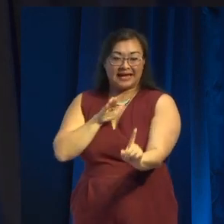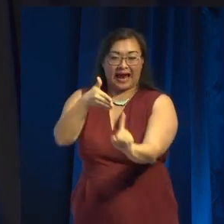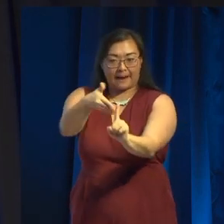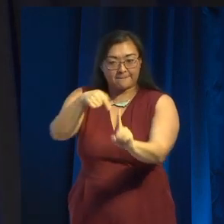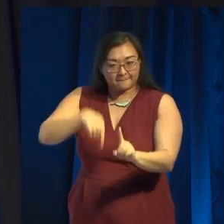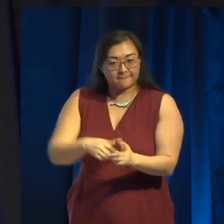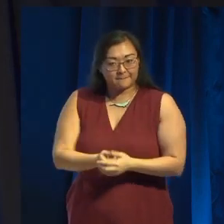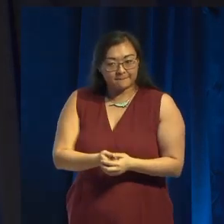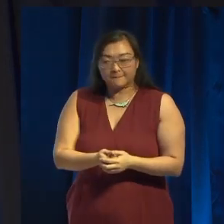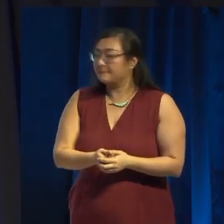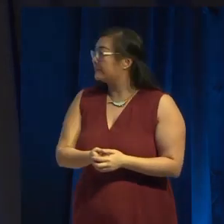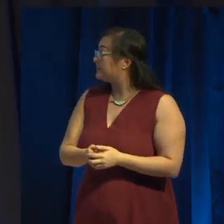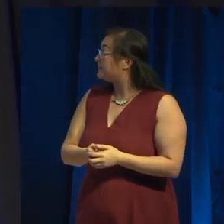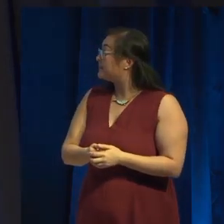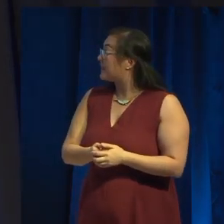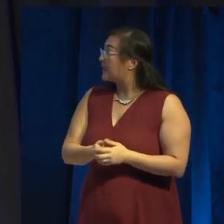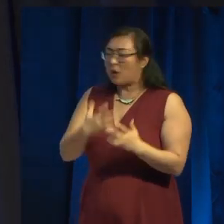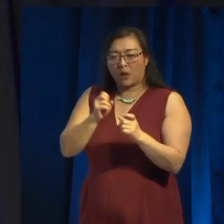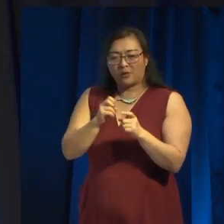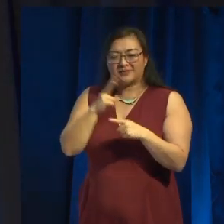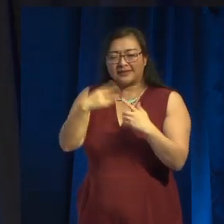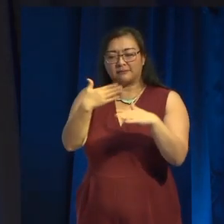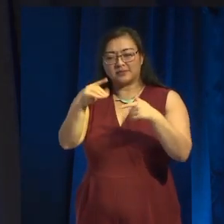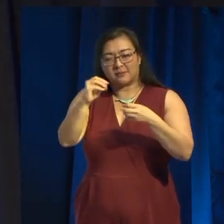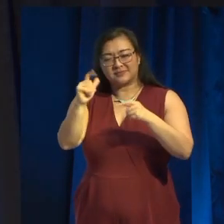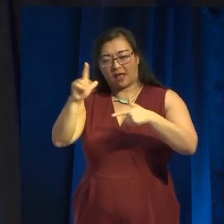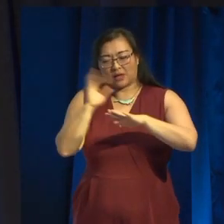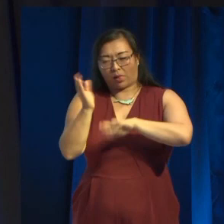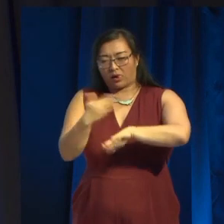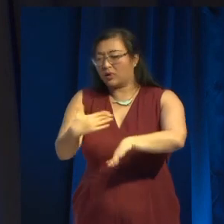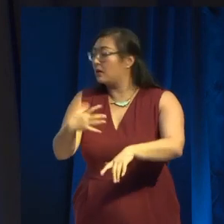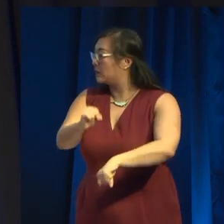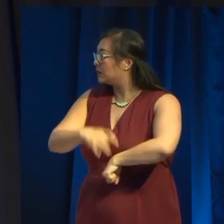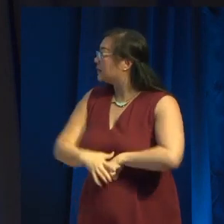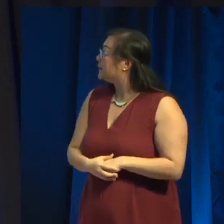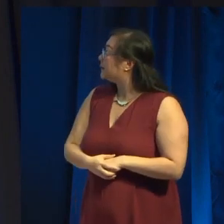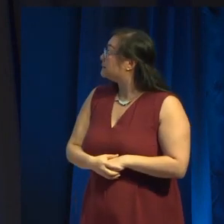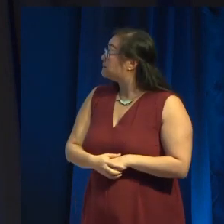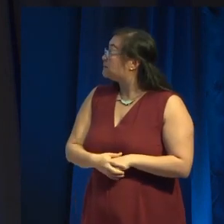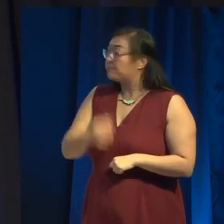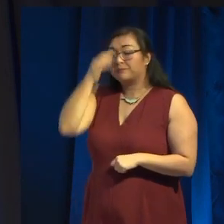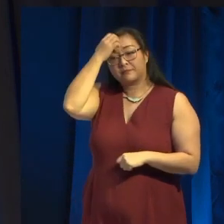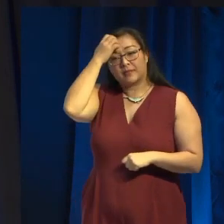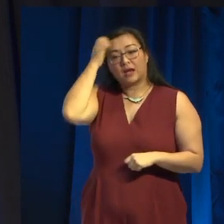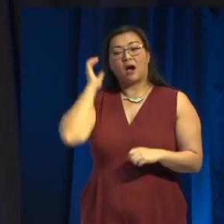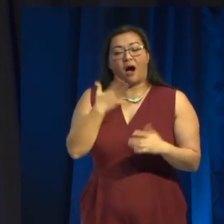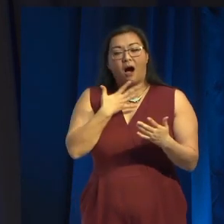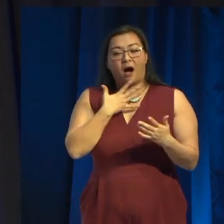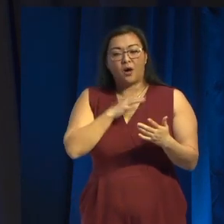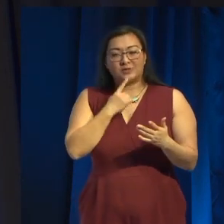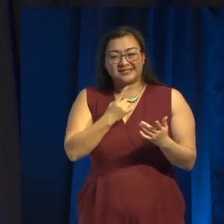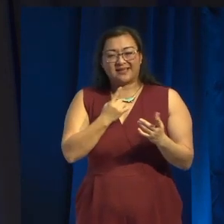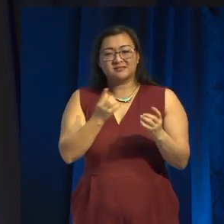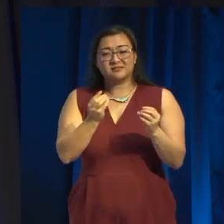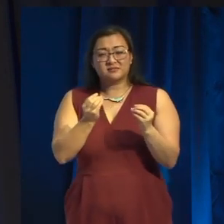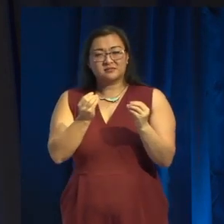I'll kind of skip some of the slides for efficiency. I wanted to say that a lot of people, there's a lot of stigma for